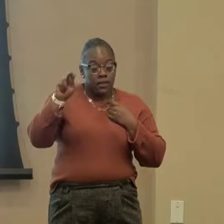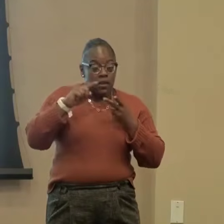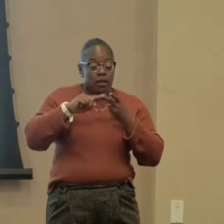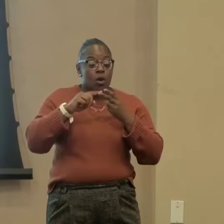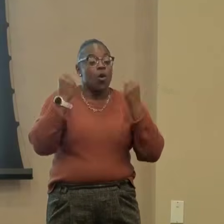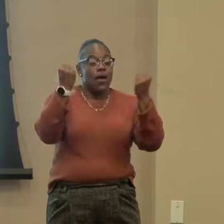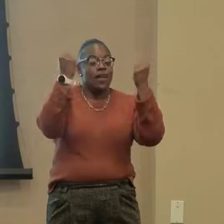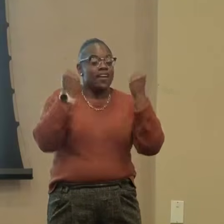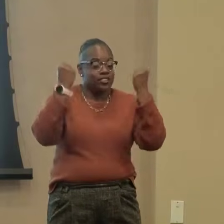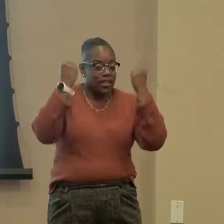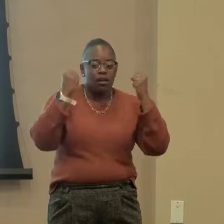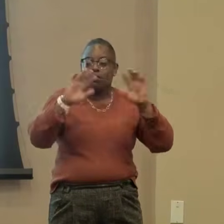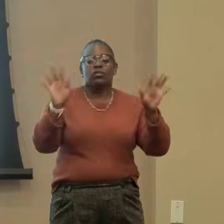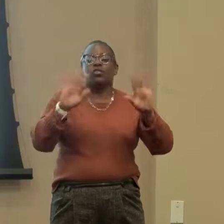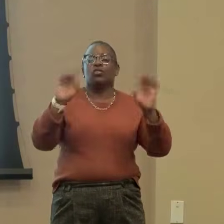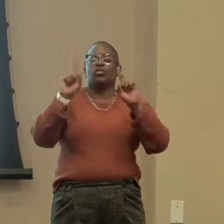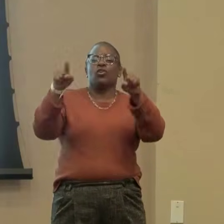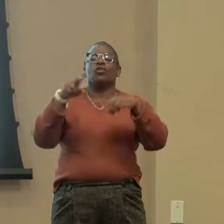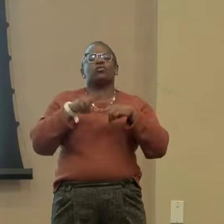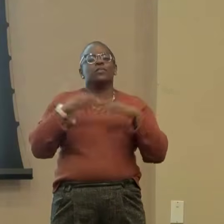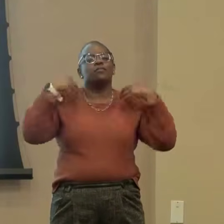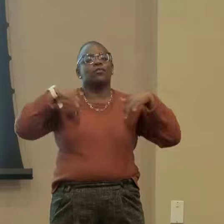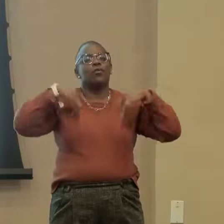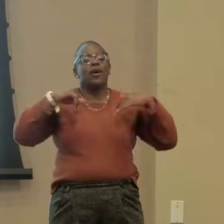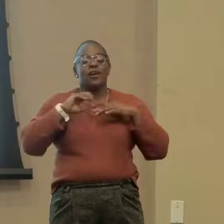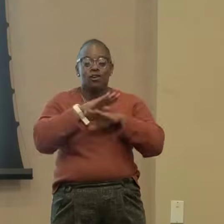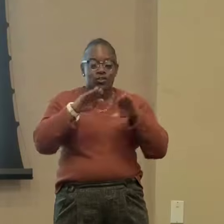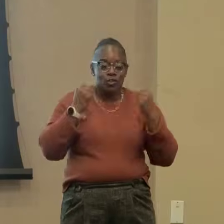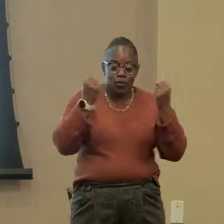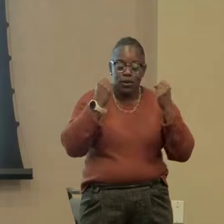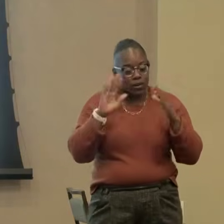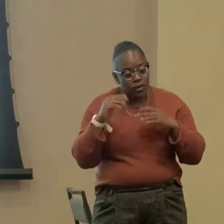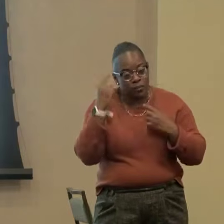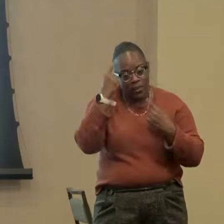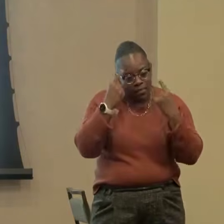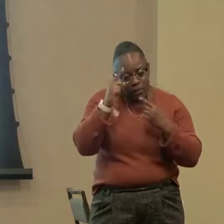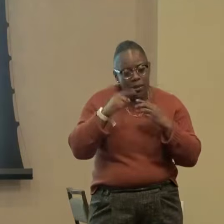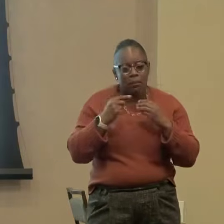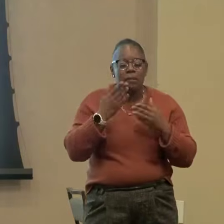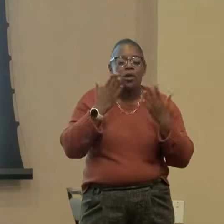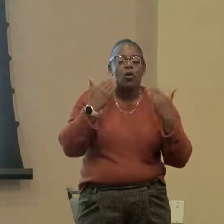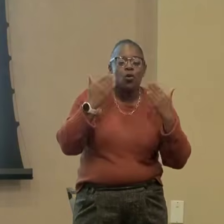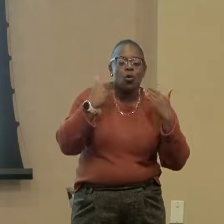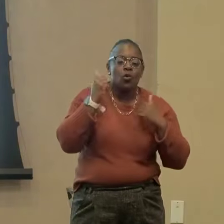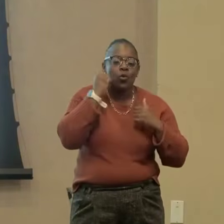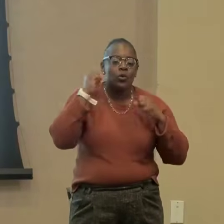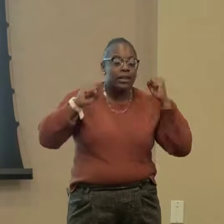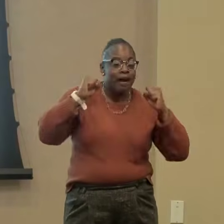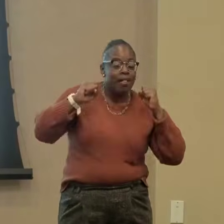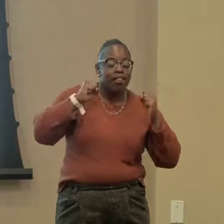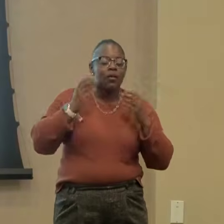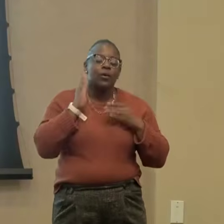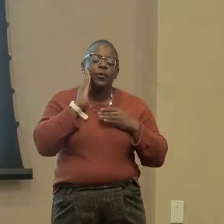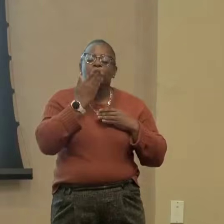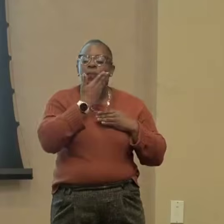out. Now, I don't say that to say don't work out, but be mindful, maybe using a cool towel just to keep your